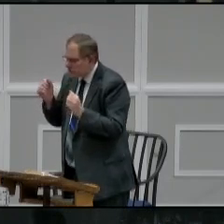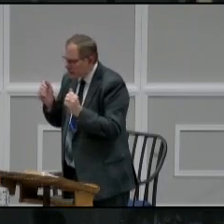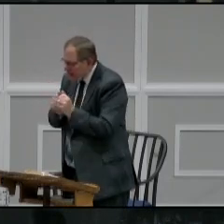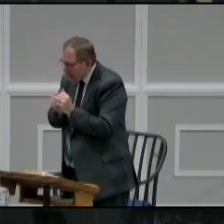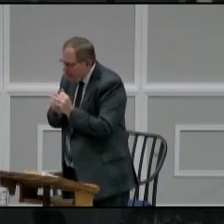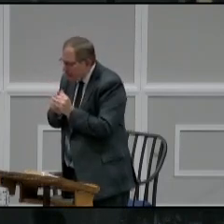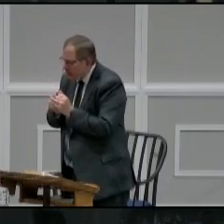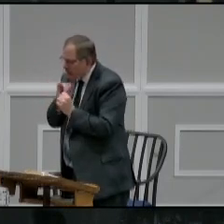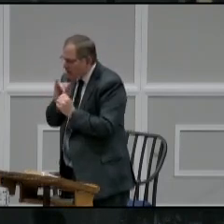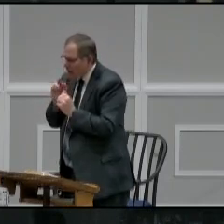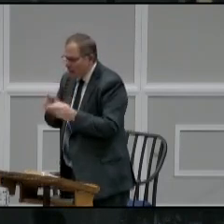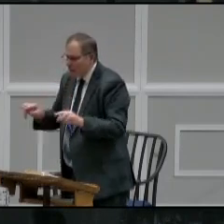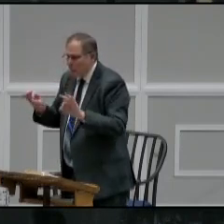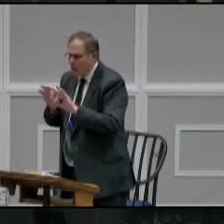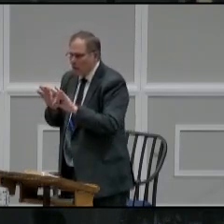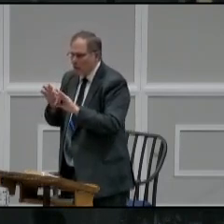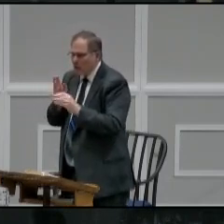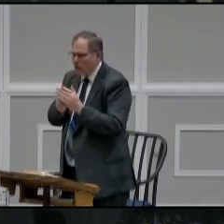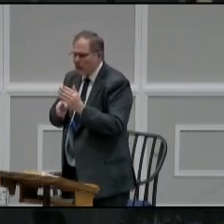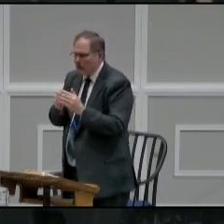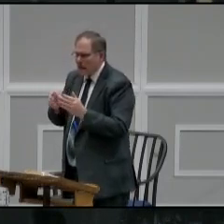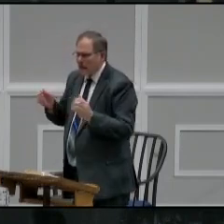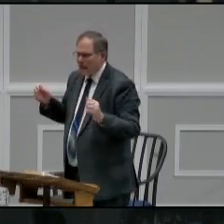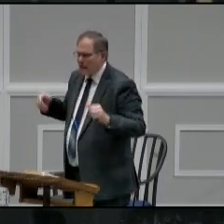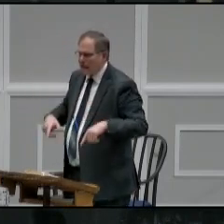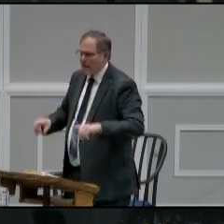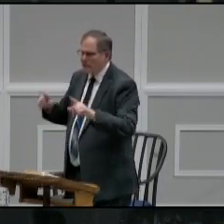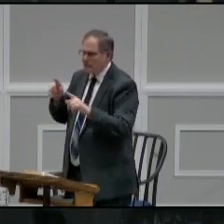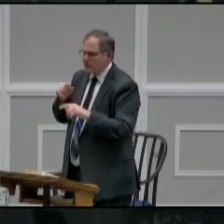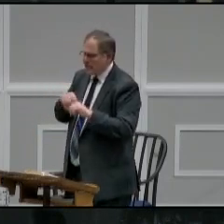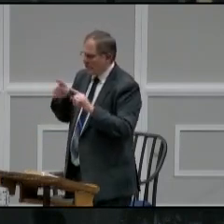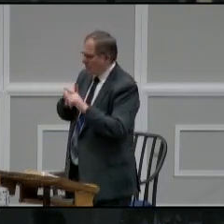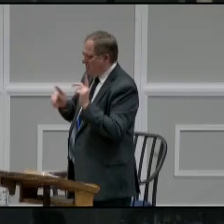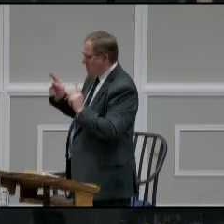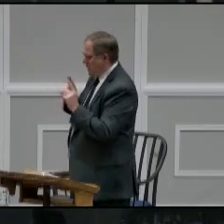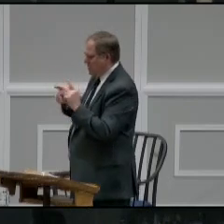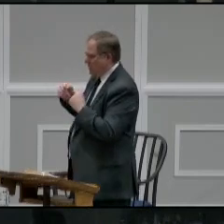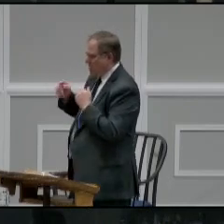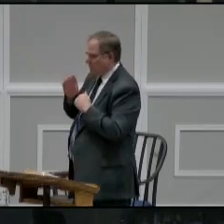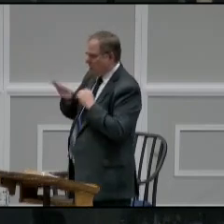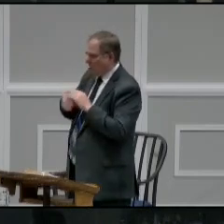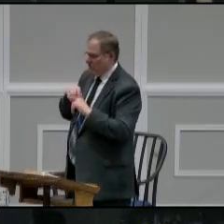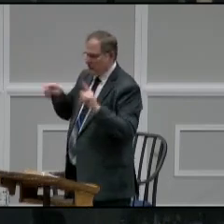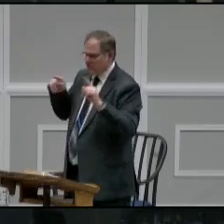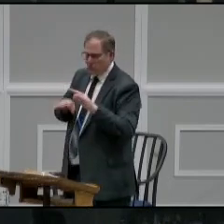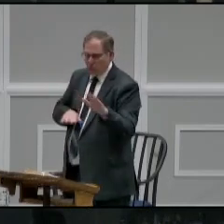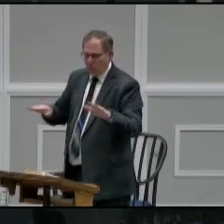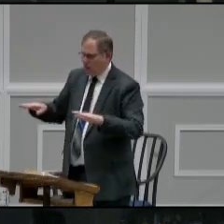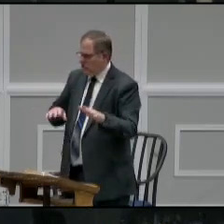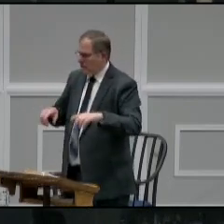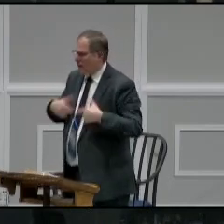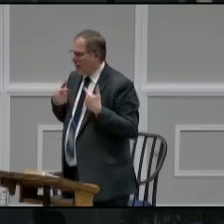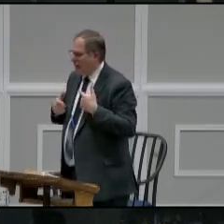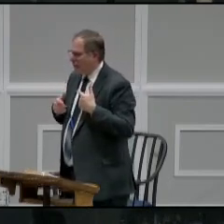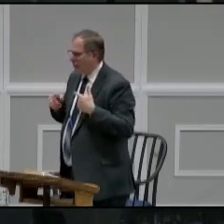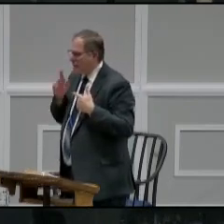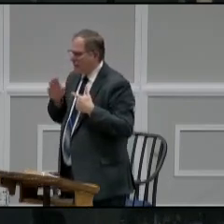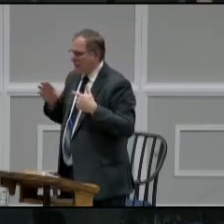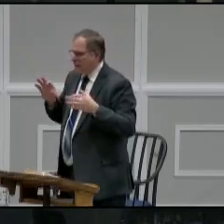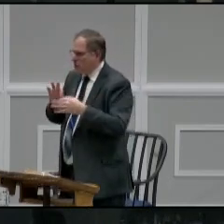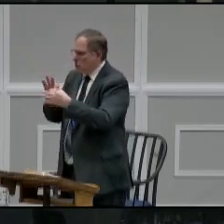But what allows a group of people with different backgrounds, likes, dislikes, interests, opinions, what allows us to be